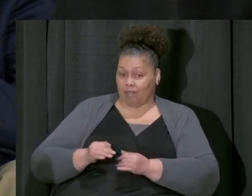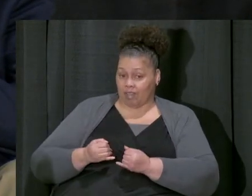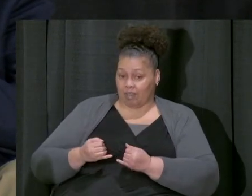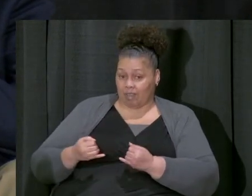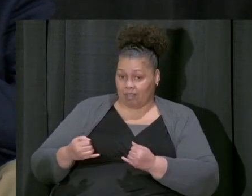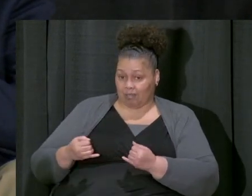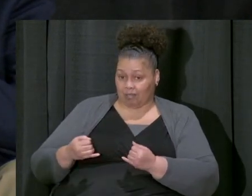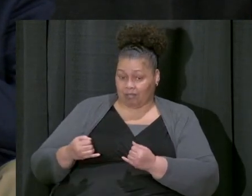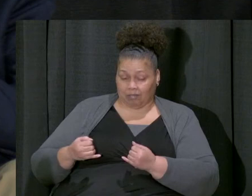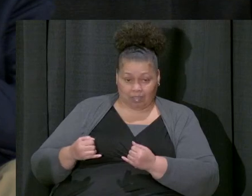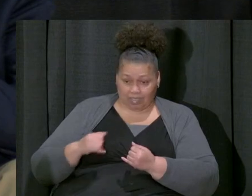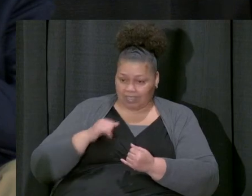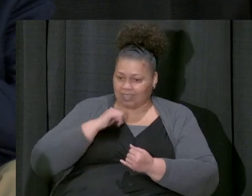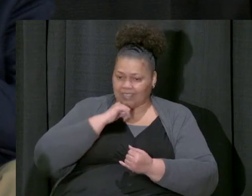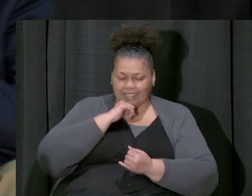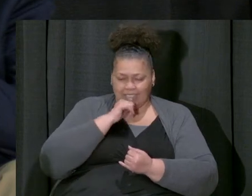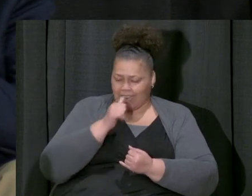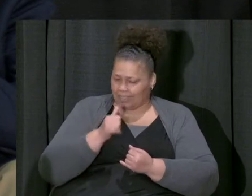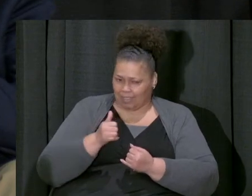it isn't going to happen.